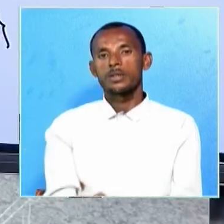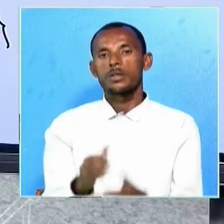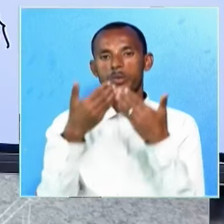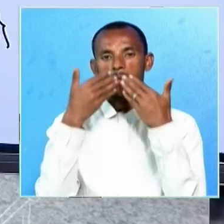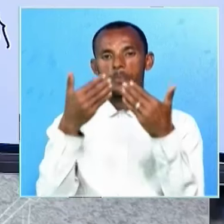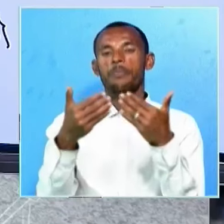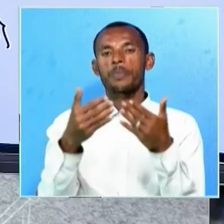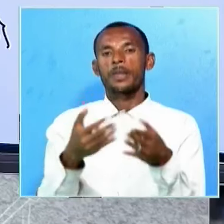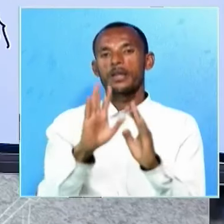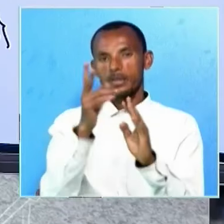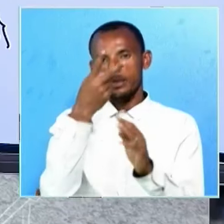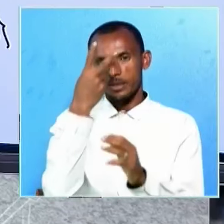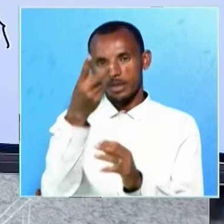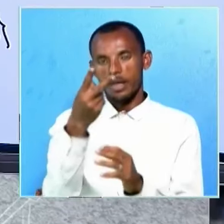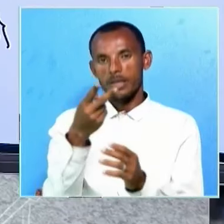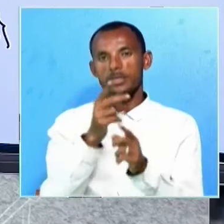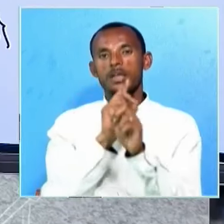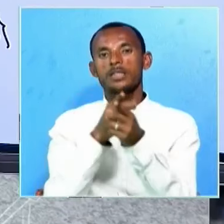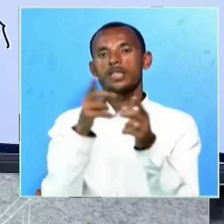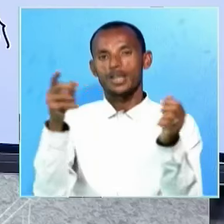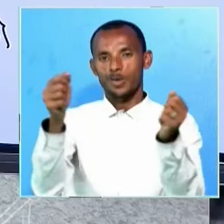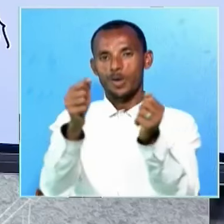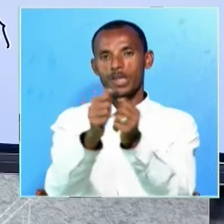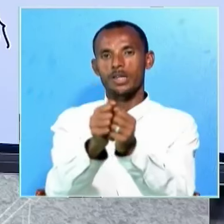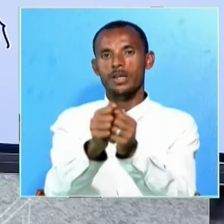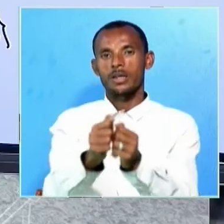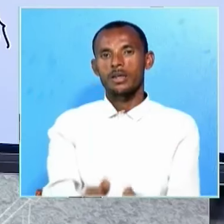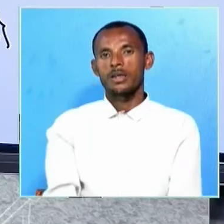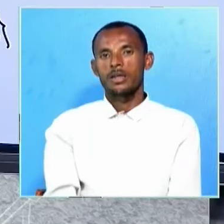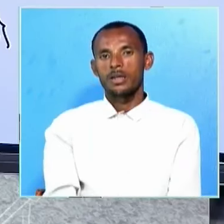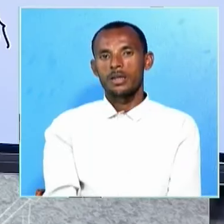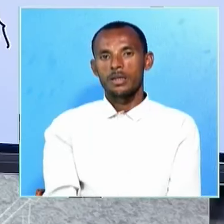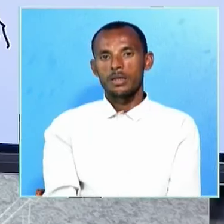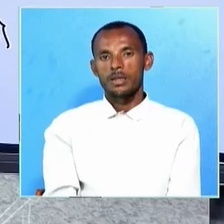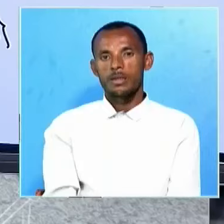Good. Let's see the answer together.